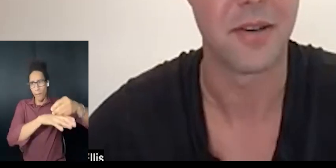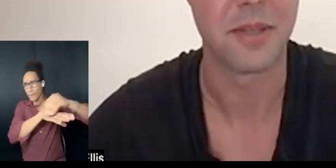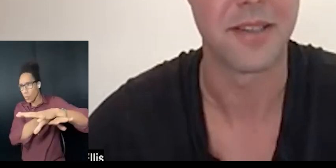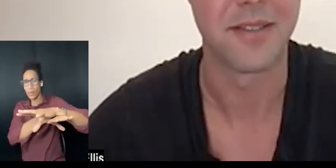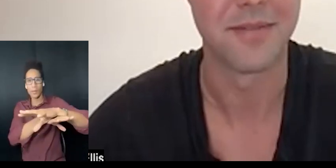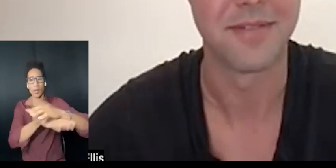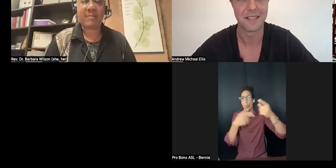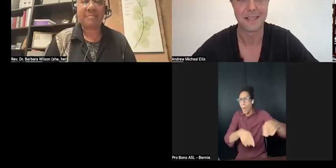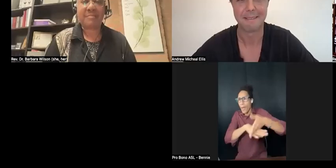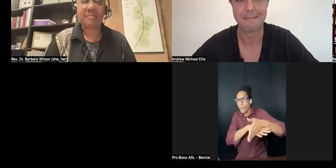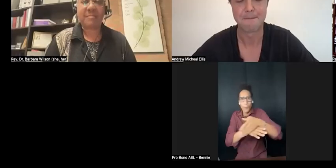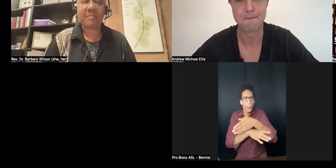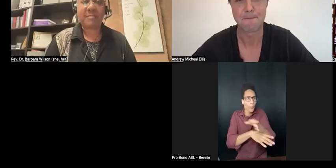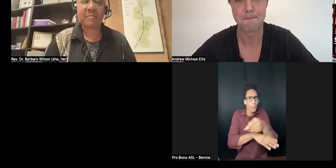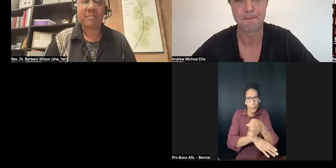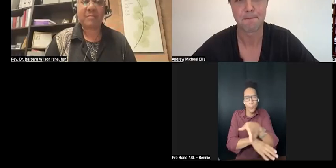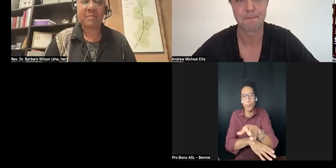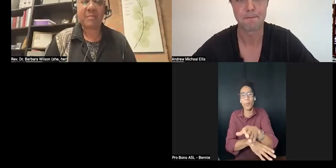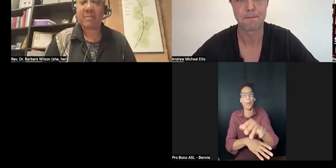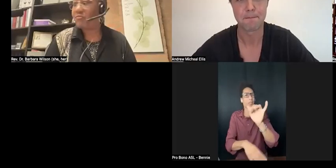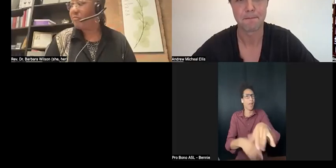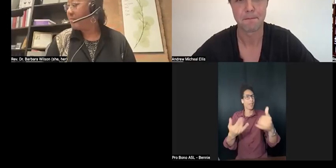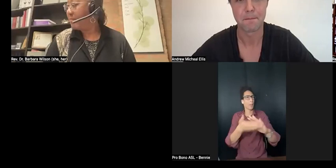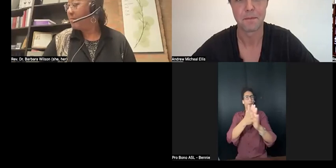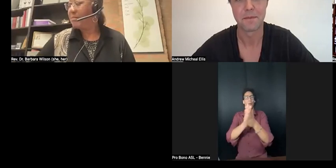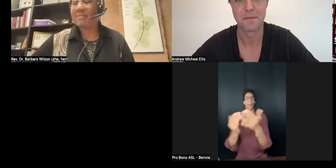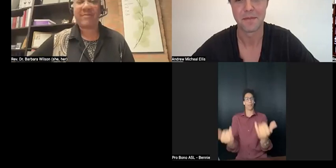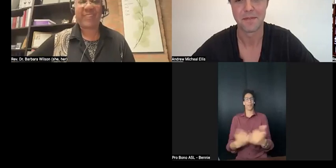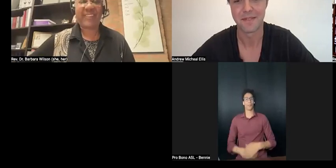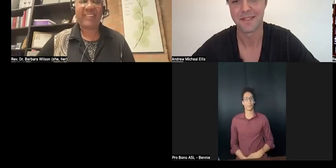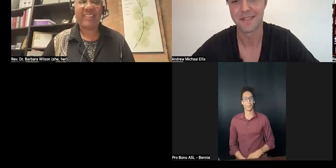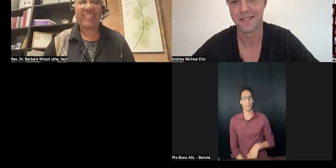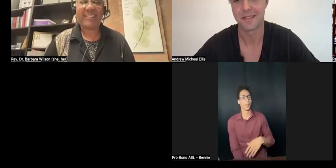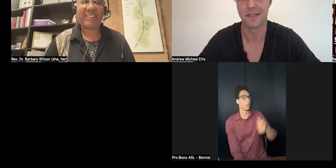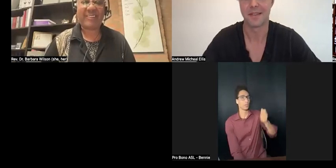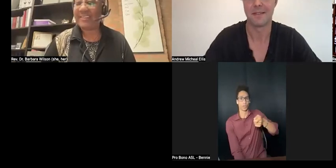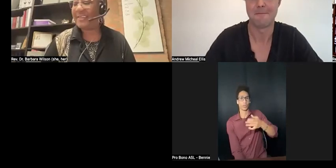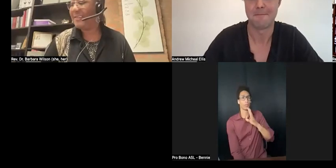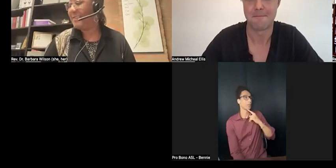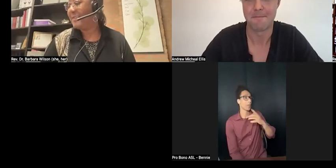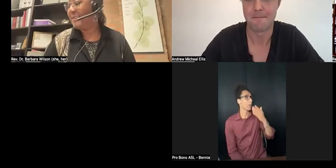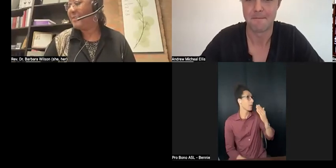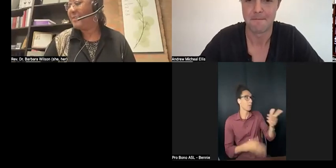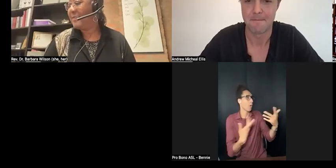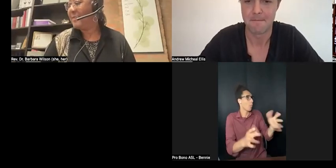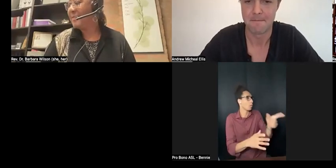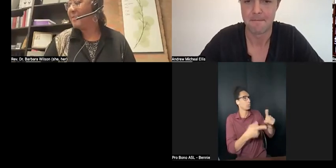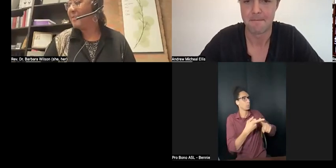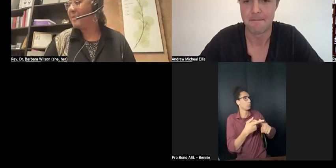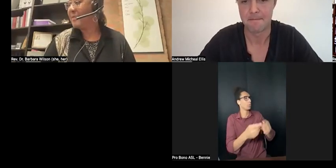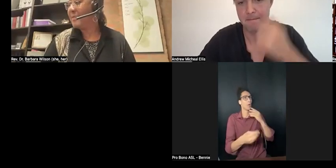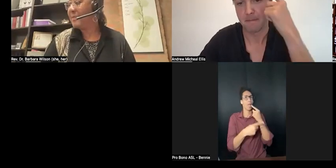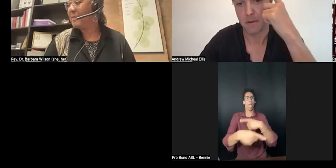it's an honor to be here. Thank you, Andrew. You were about to give away too much. I'm going to come back to Chad, who's